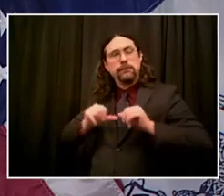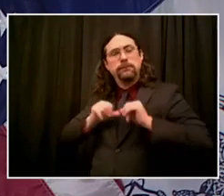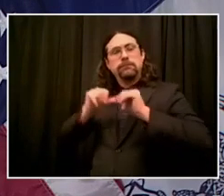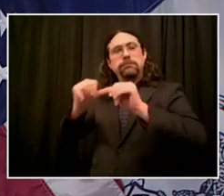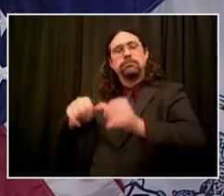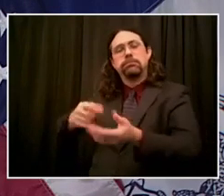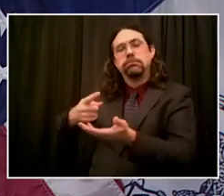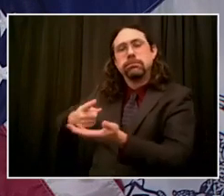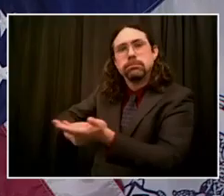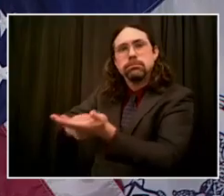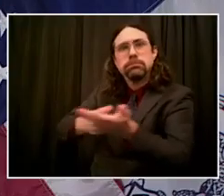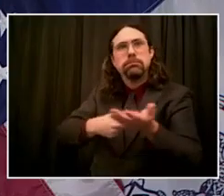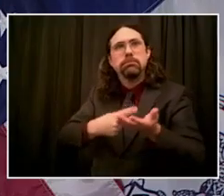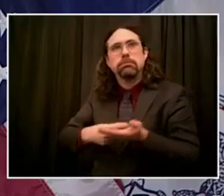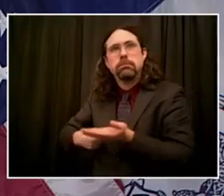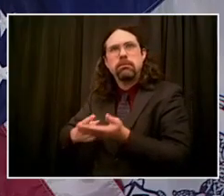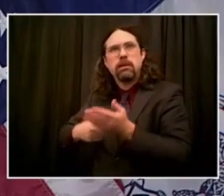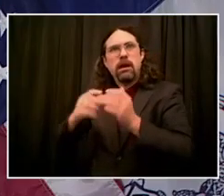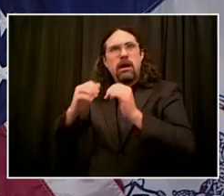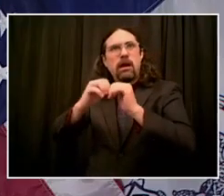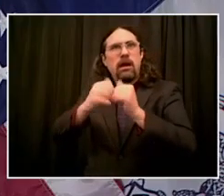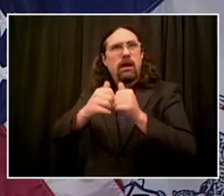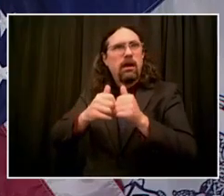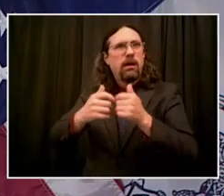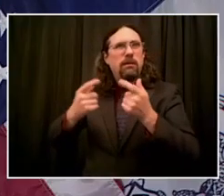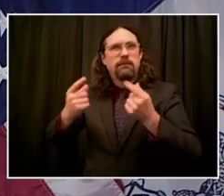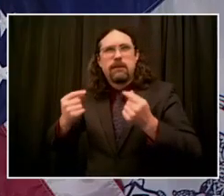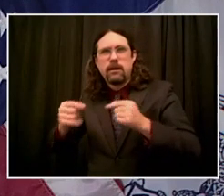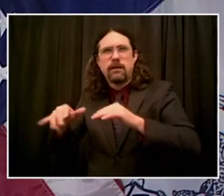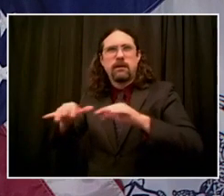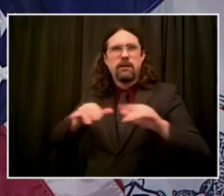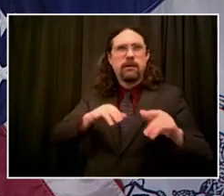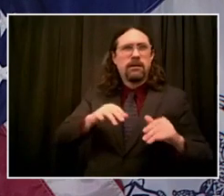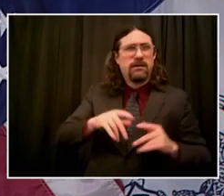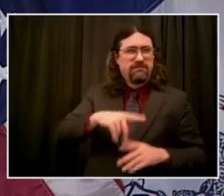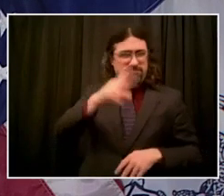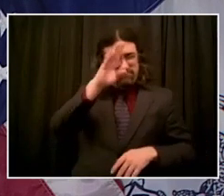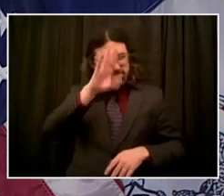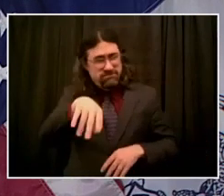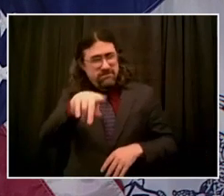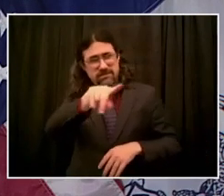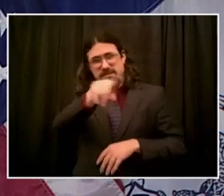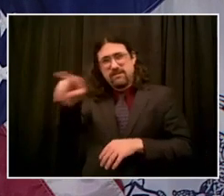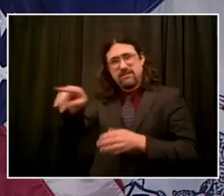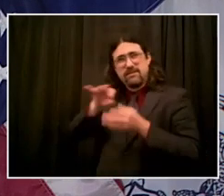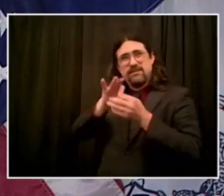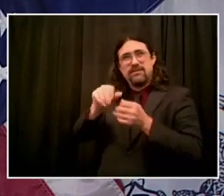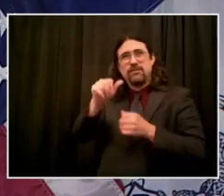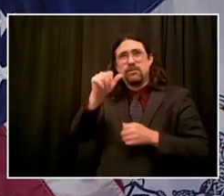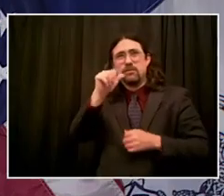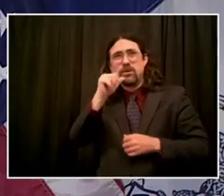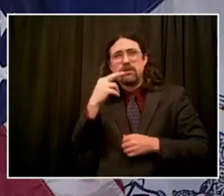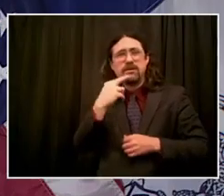everyone's been doing the right thing almost to a one. But enforcement helps to remind people, so it'll be there.